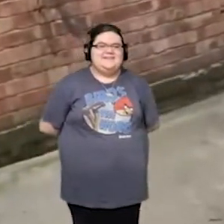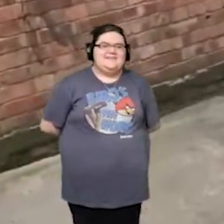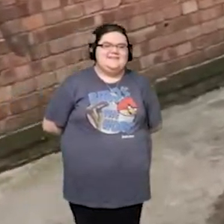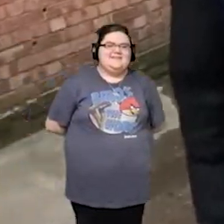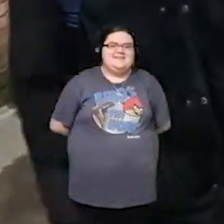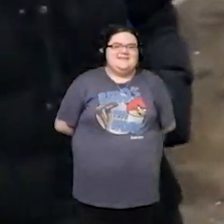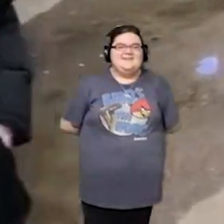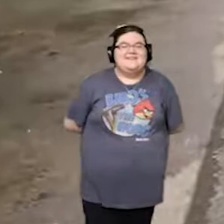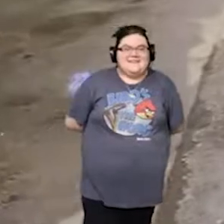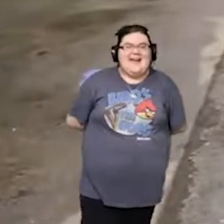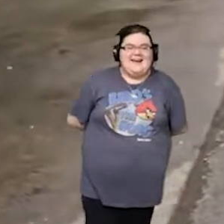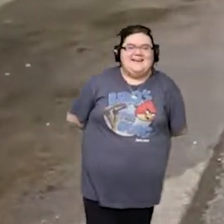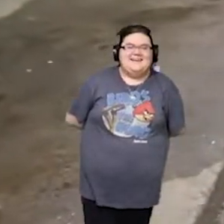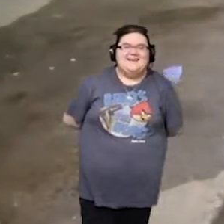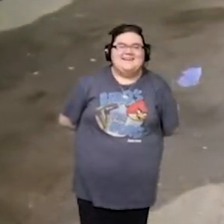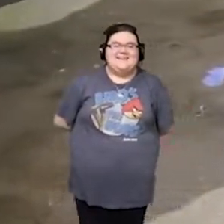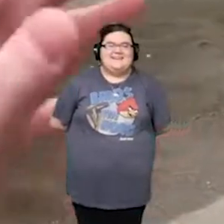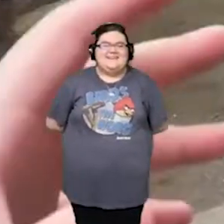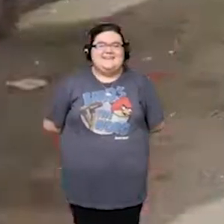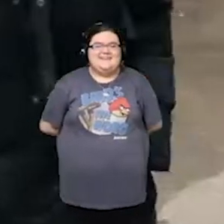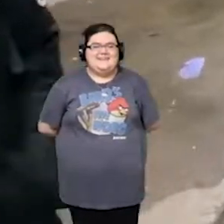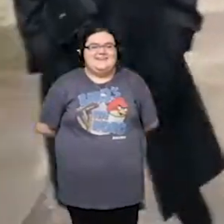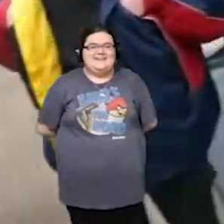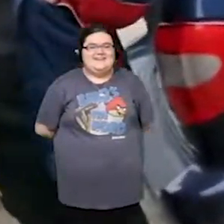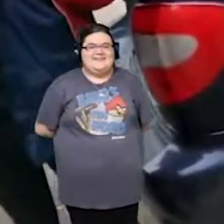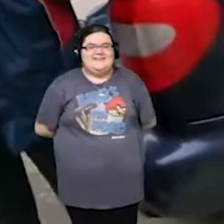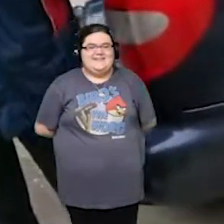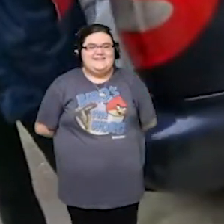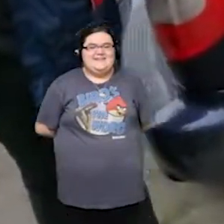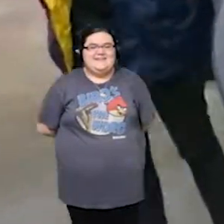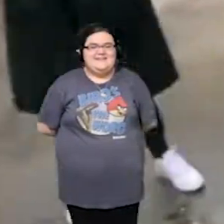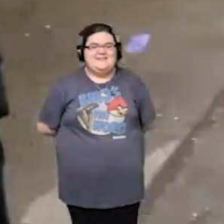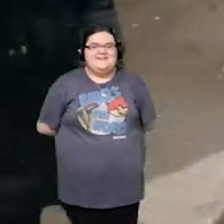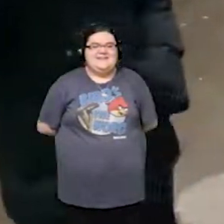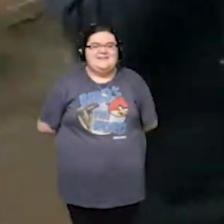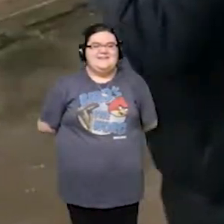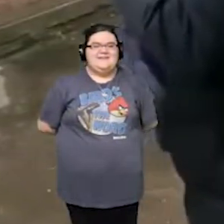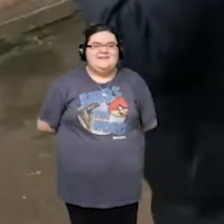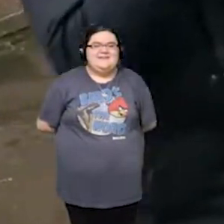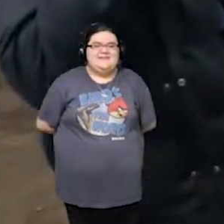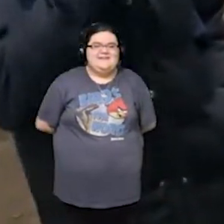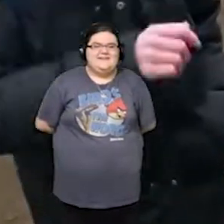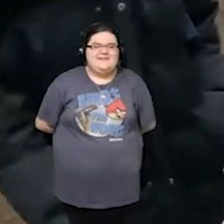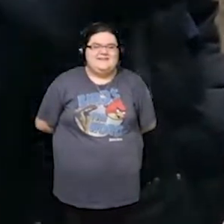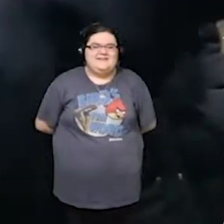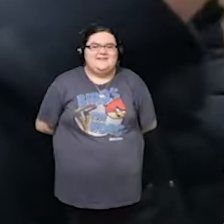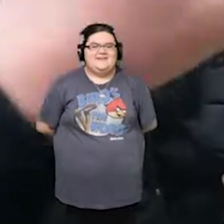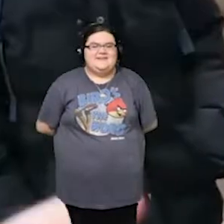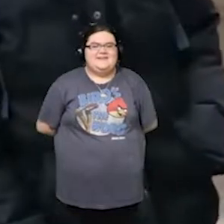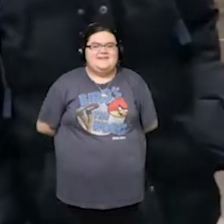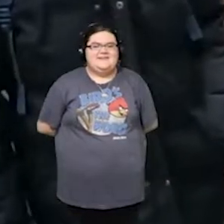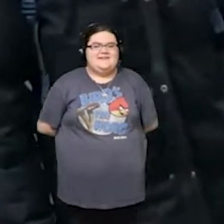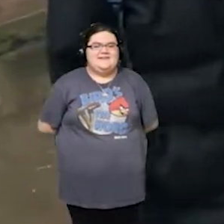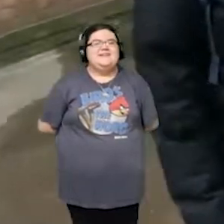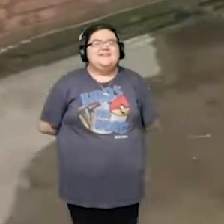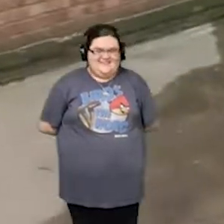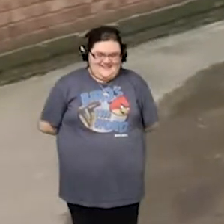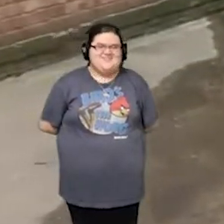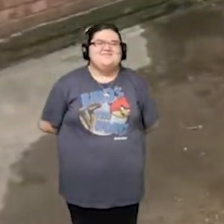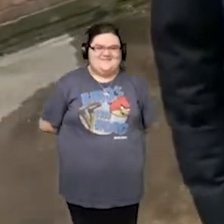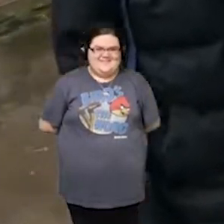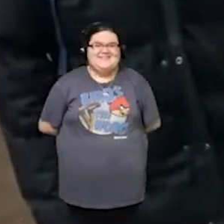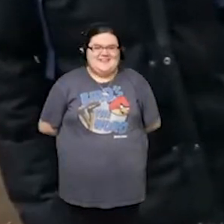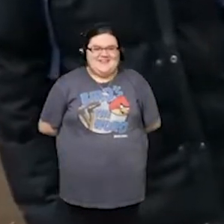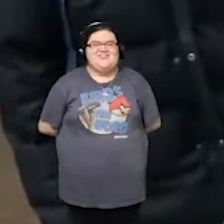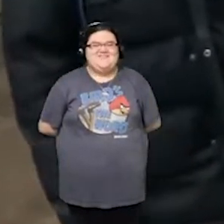YouTubers' hairs. Oh, I didn't know that. Hairs? Hair. And the reason I brought Tom, my barber, down is because I've actually volunteered myself for them to give